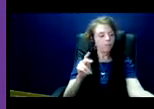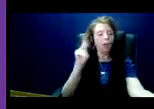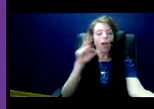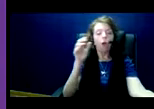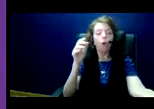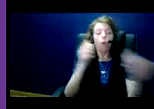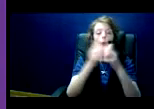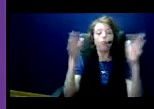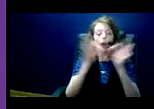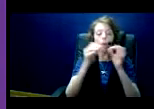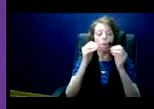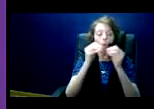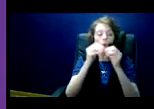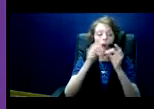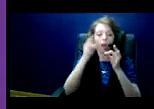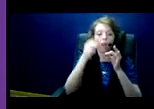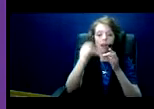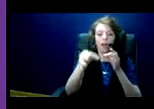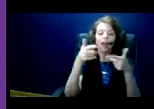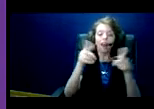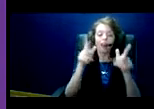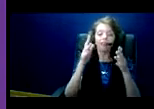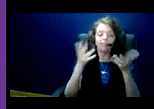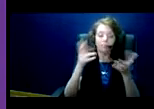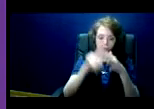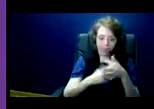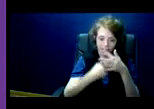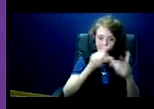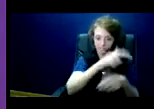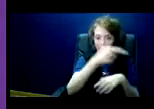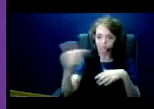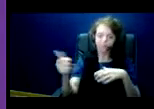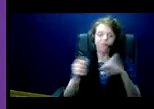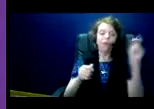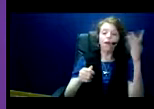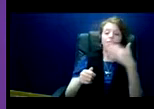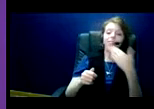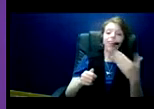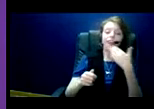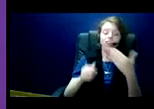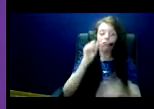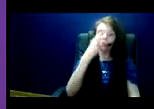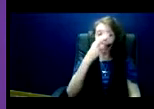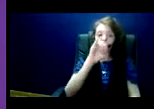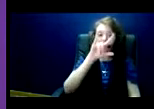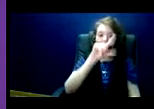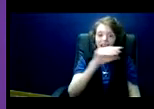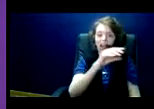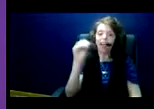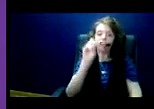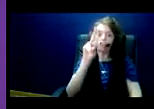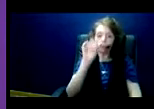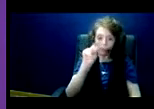further ado, please welcome Abby, Hayley, Linda, and let's begin. Thank you so much, Sheila, and thank you, Susan, for getting us